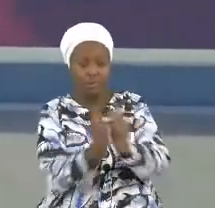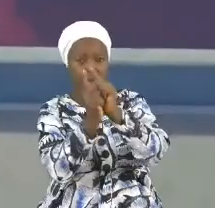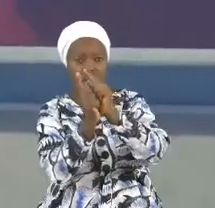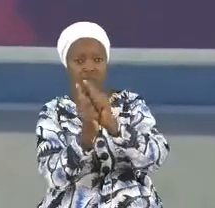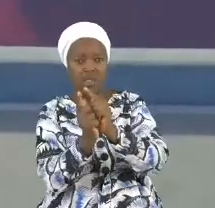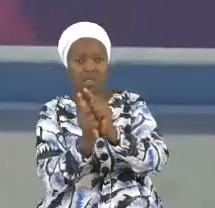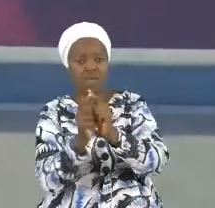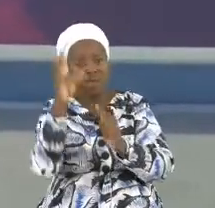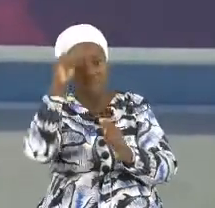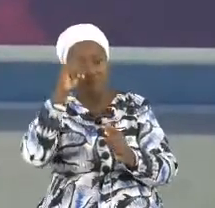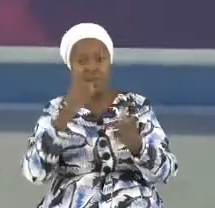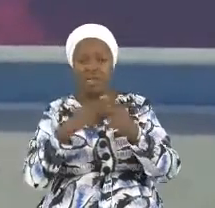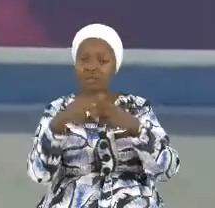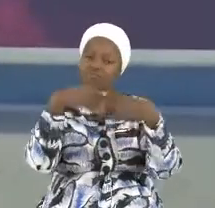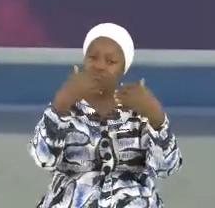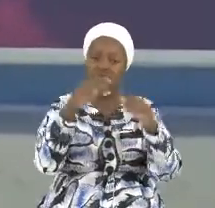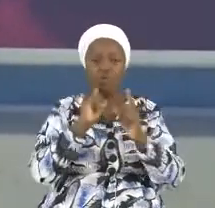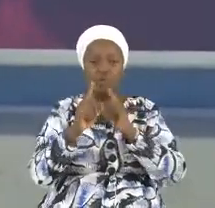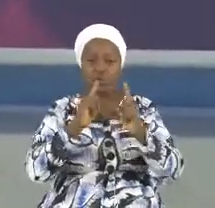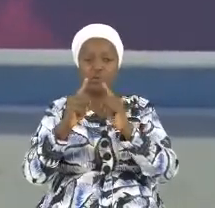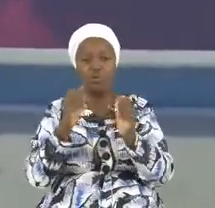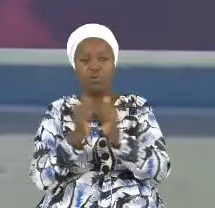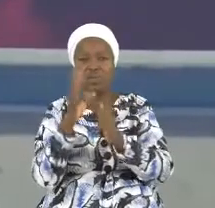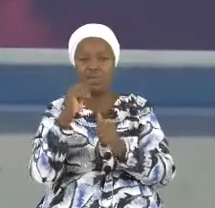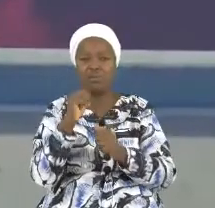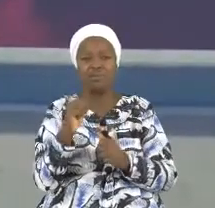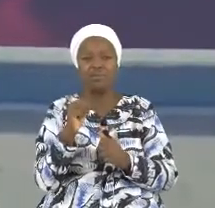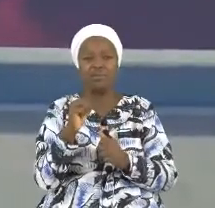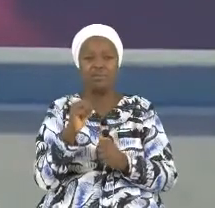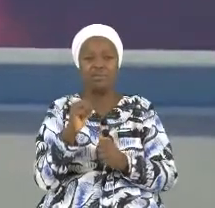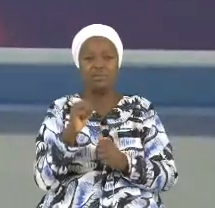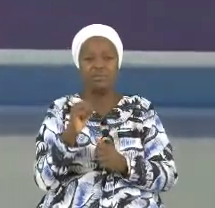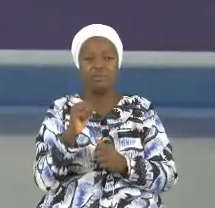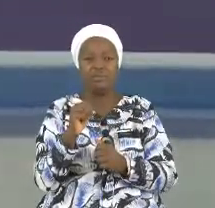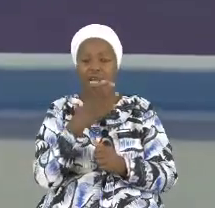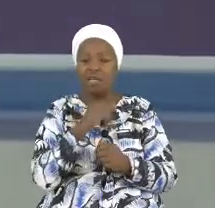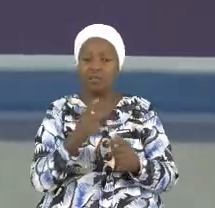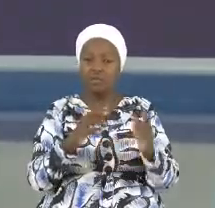interact together, and you talk together, and you know